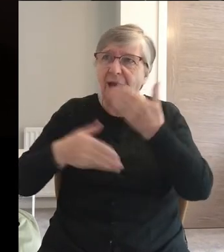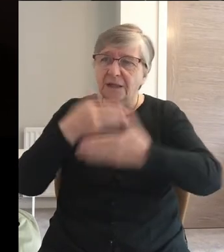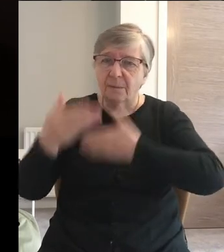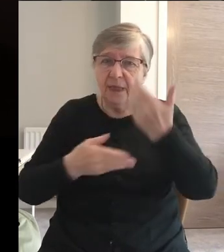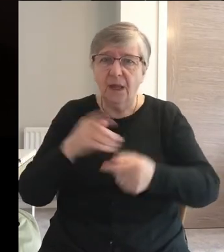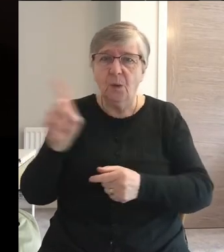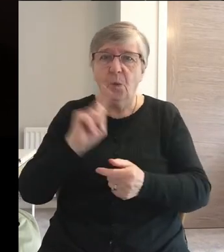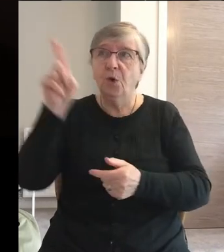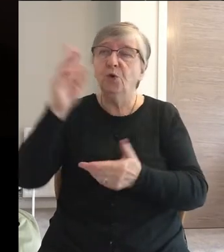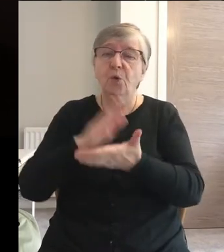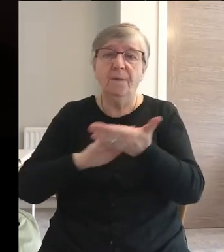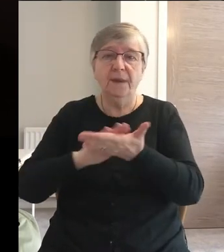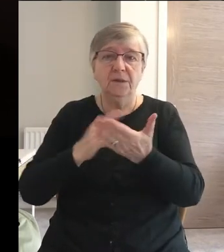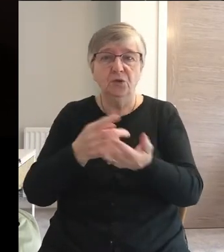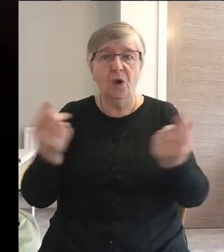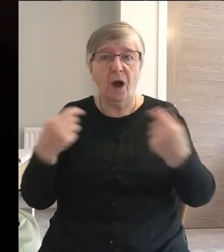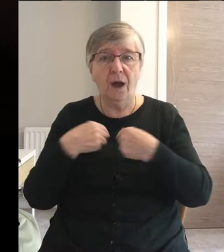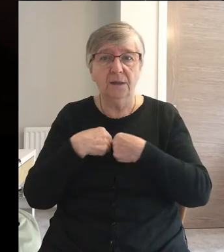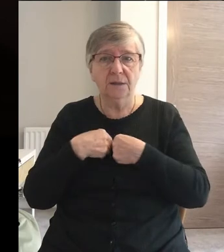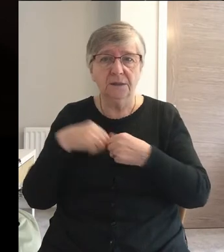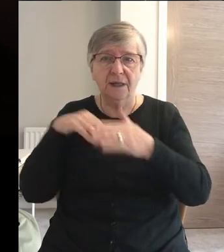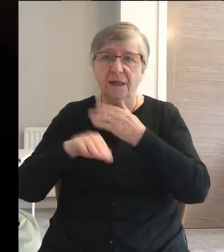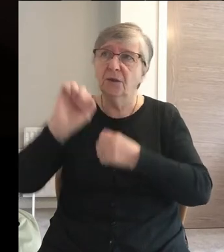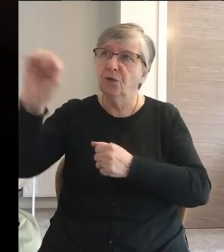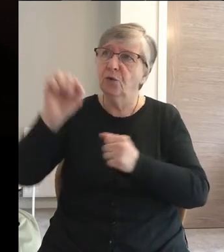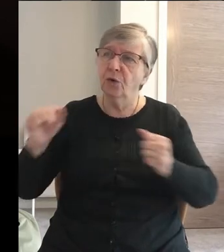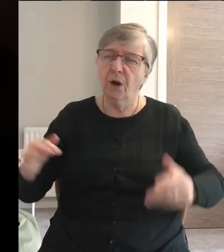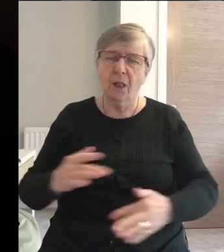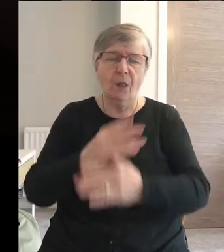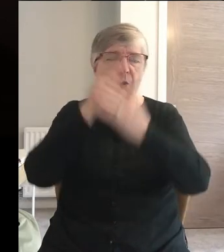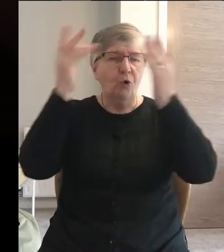us, what you are in your glory and majesty?